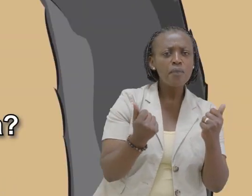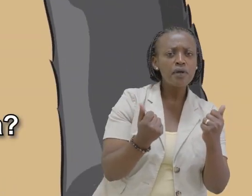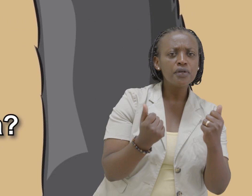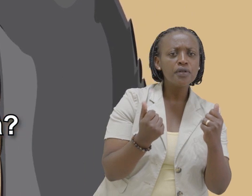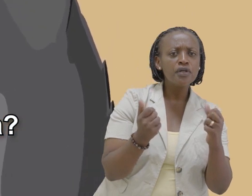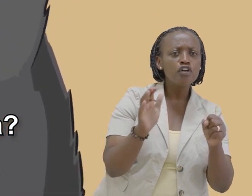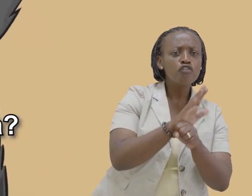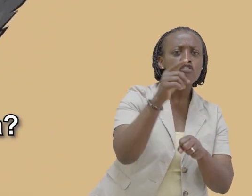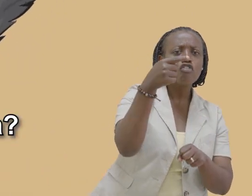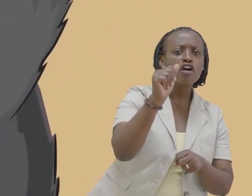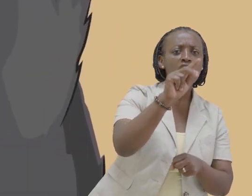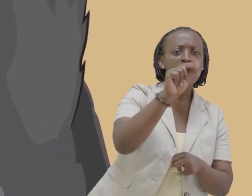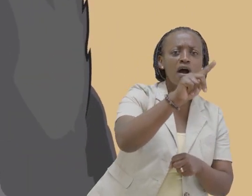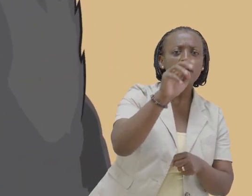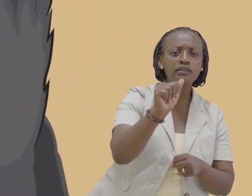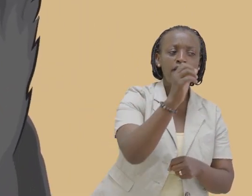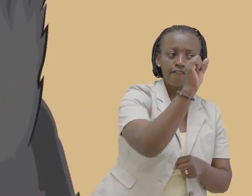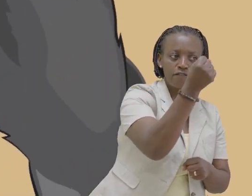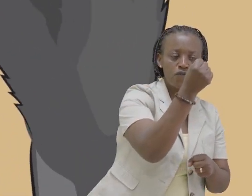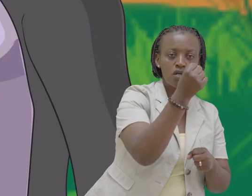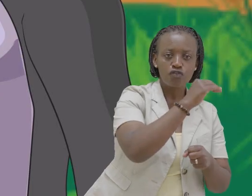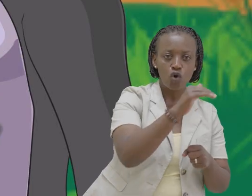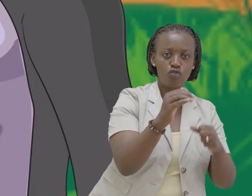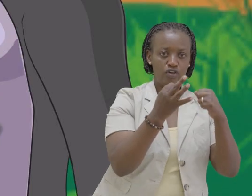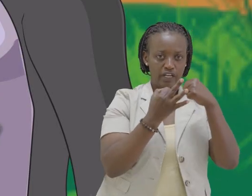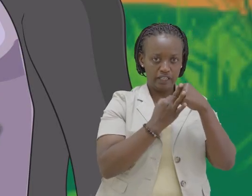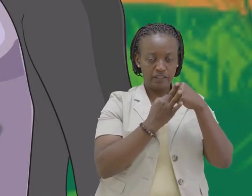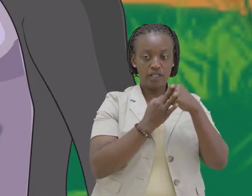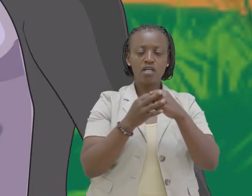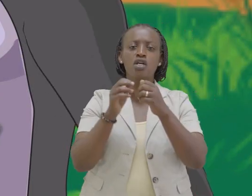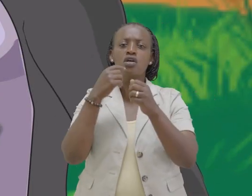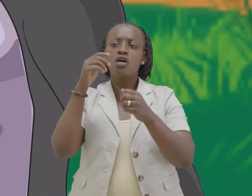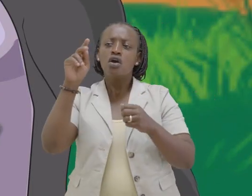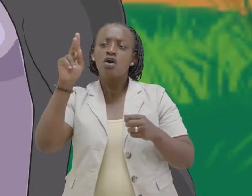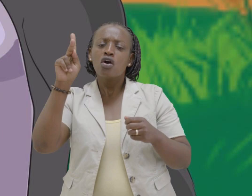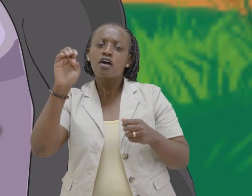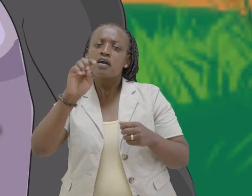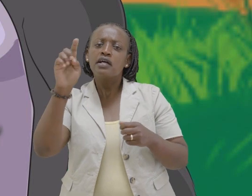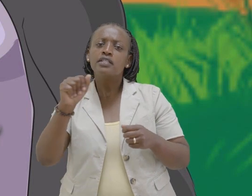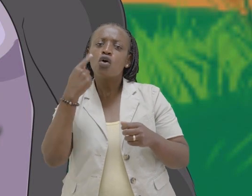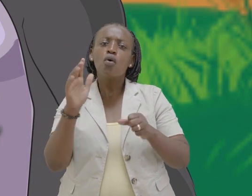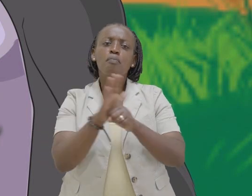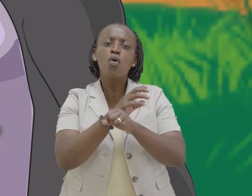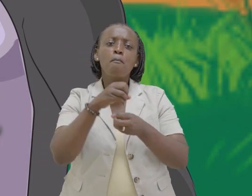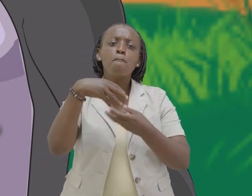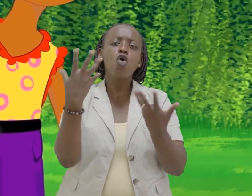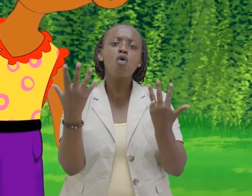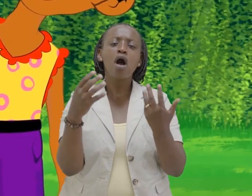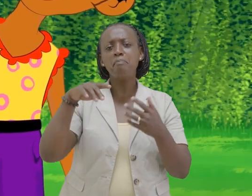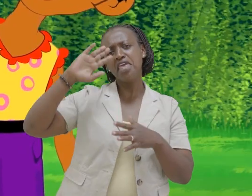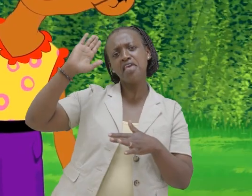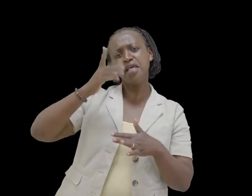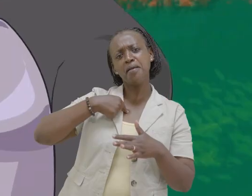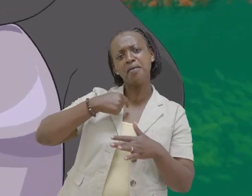How many did you complete, Ganza? 5 out of 8. So, between you and Keza, who completed more rectangles?